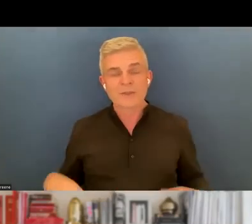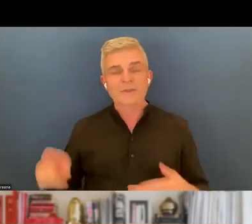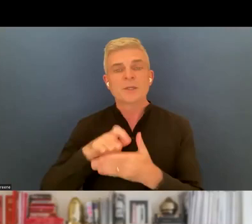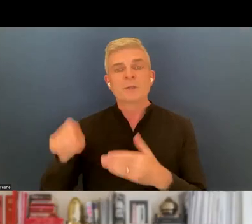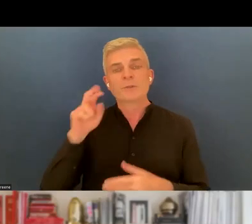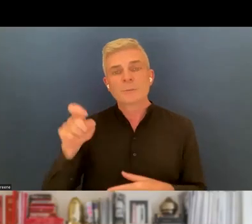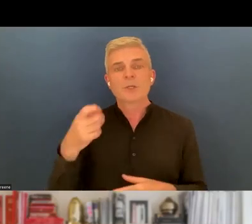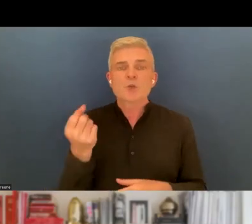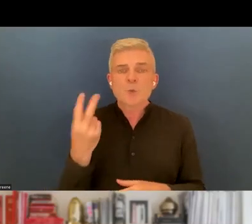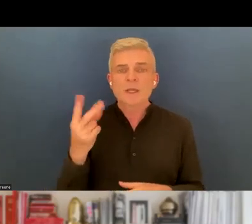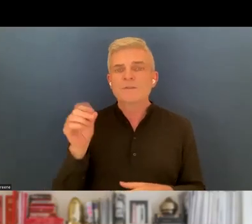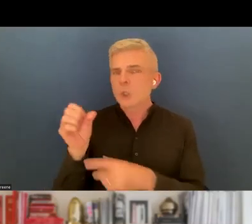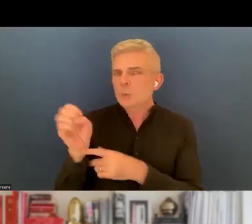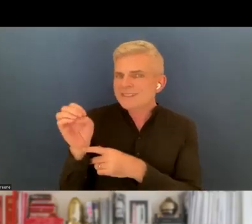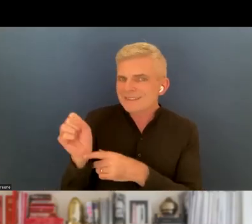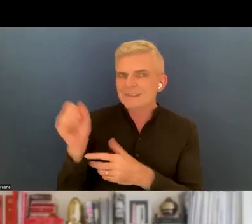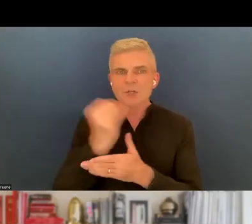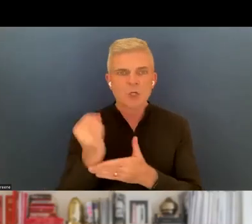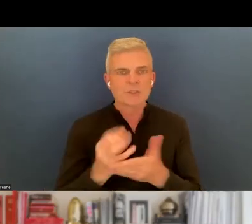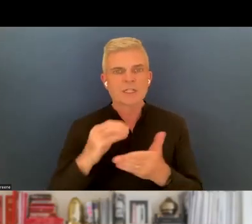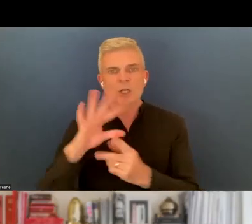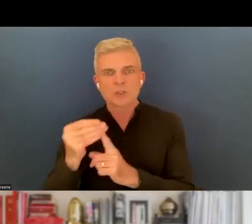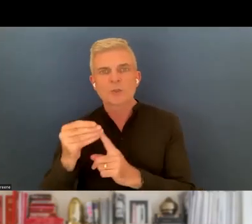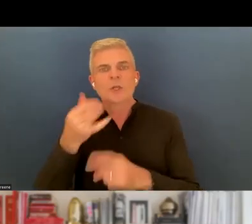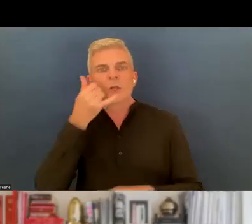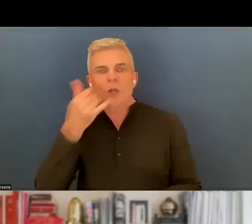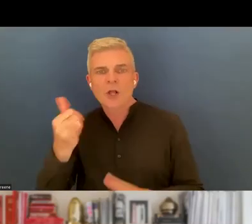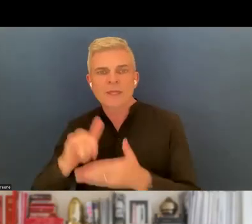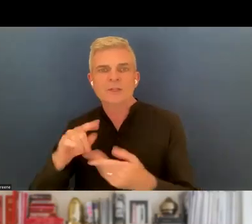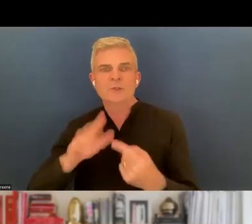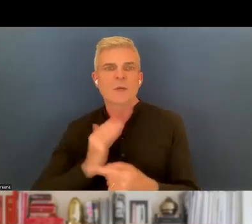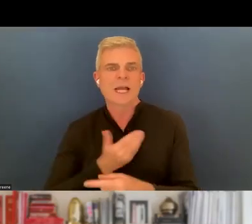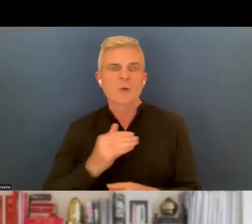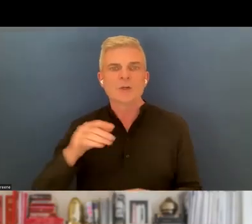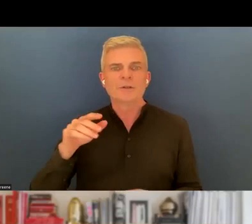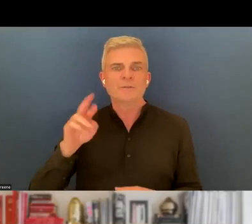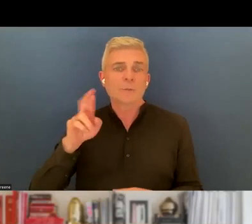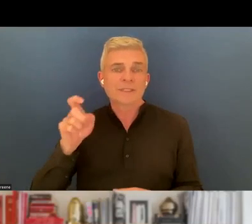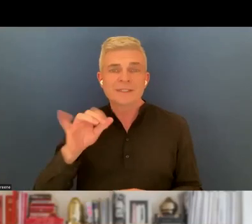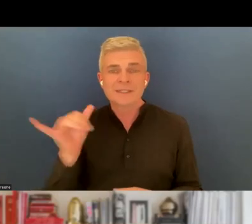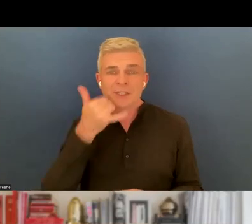culture, and call that prescription into Art Pharmacies, like they would call in a prescription for a